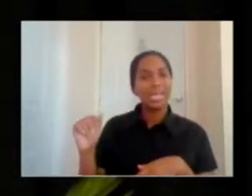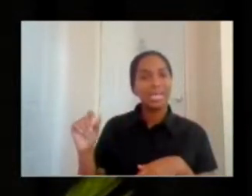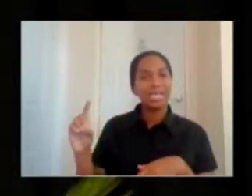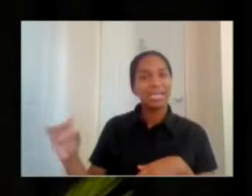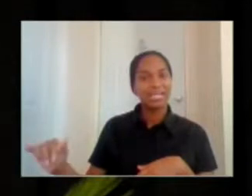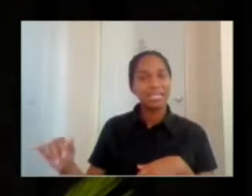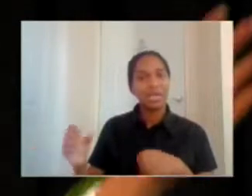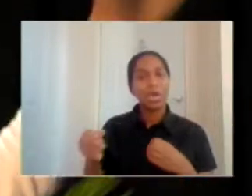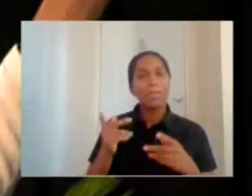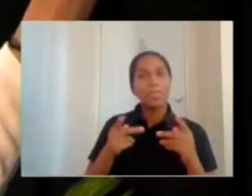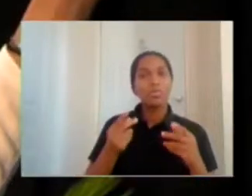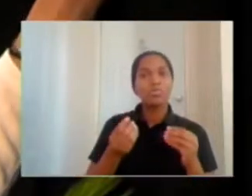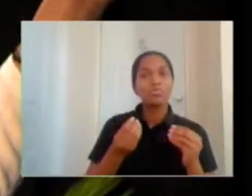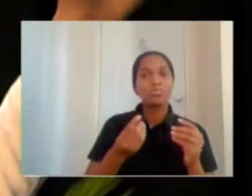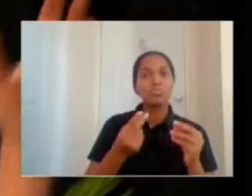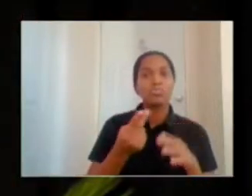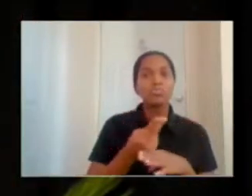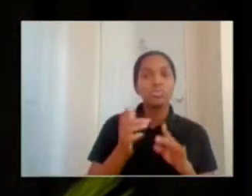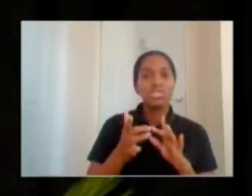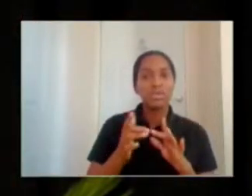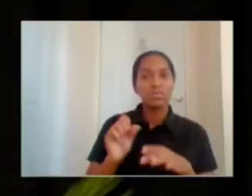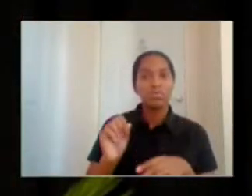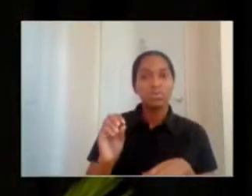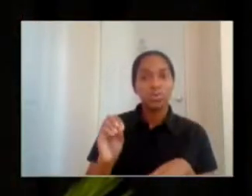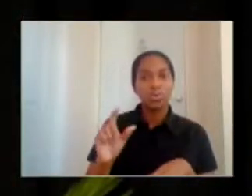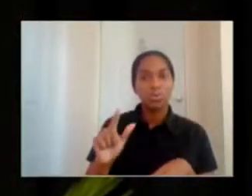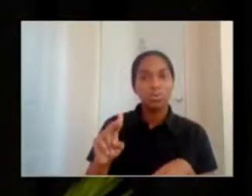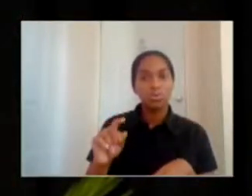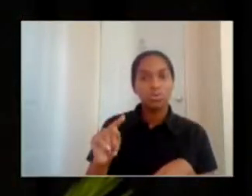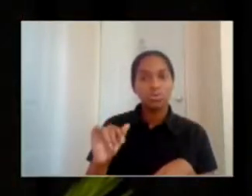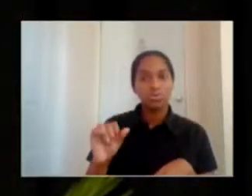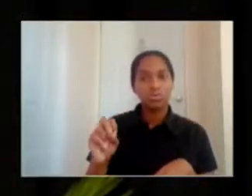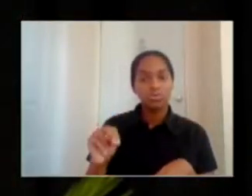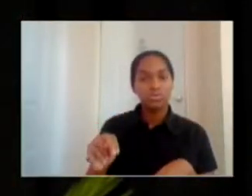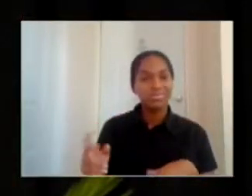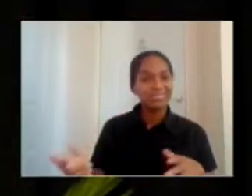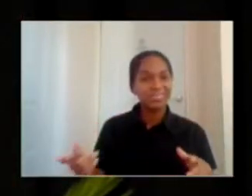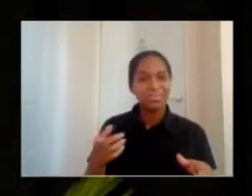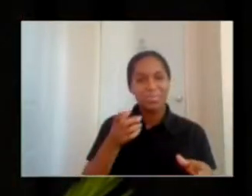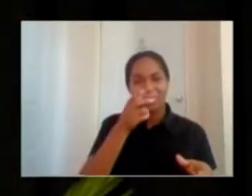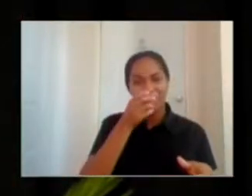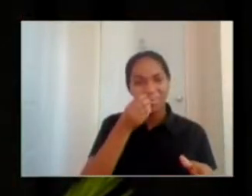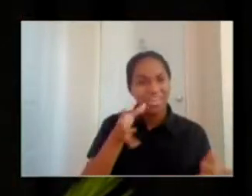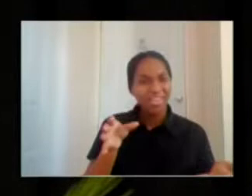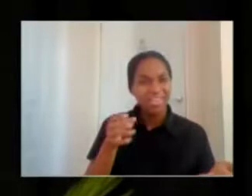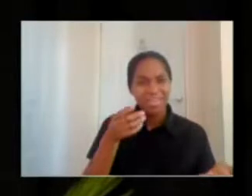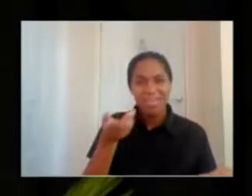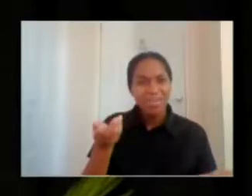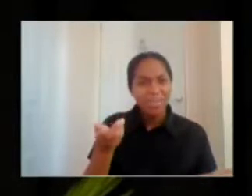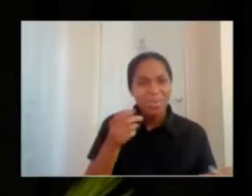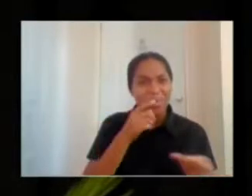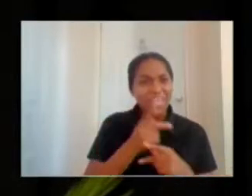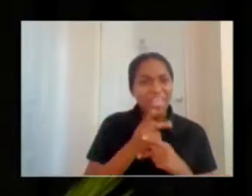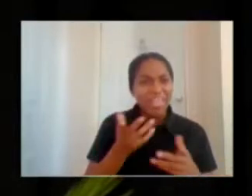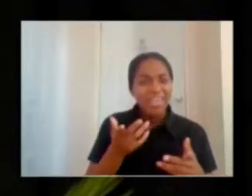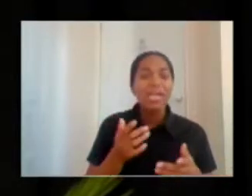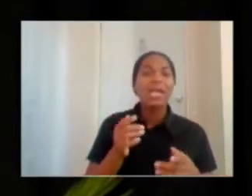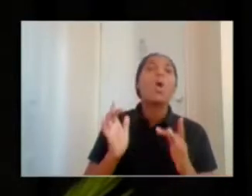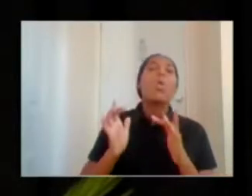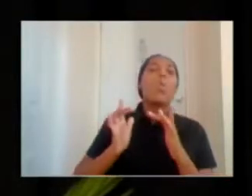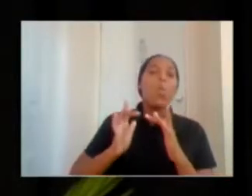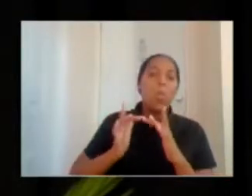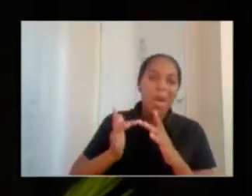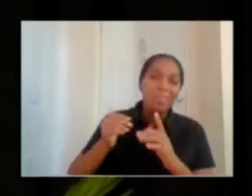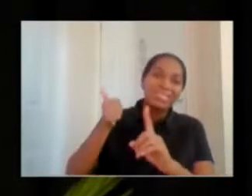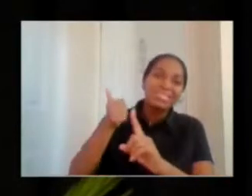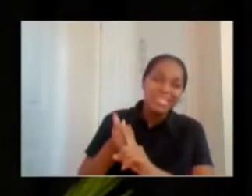people use network solutions? Who cares, right? It's the website that you care about.